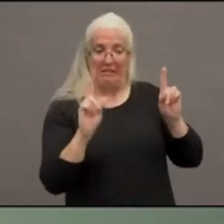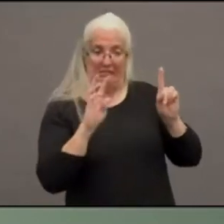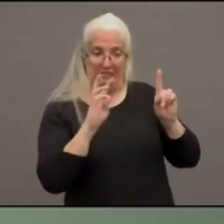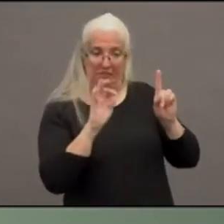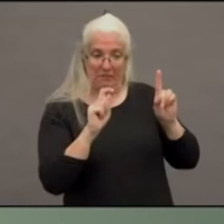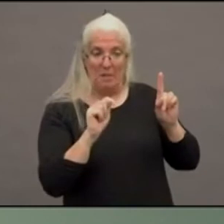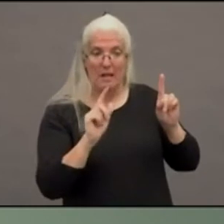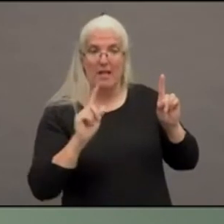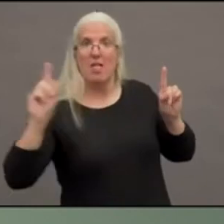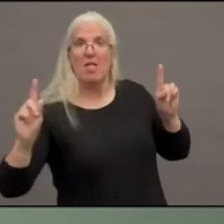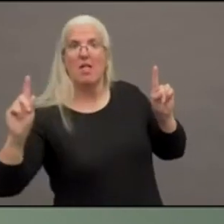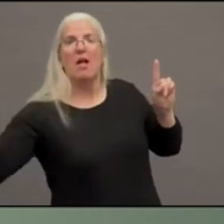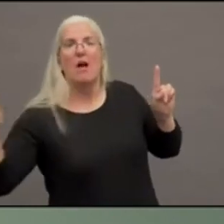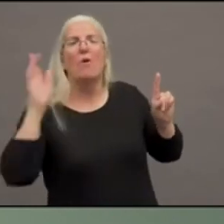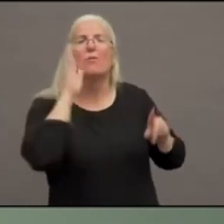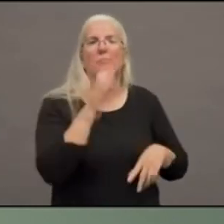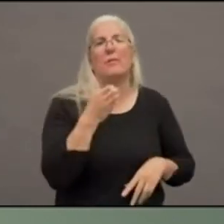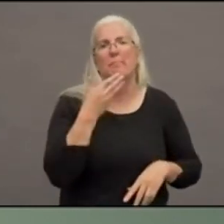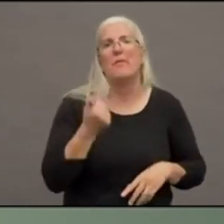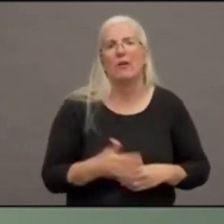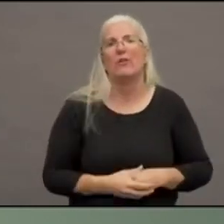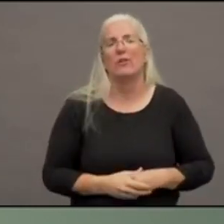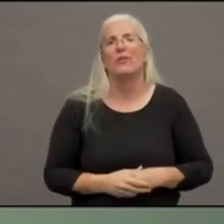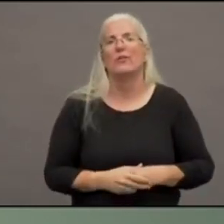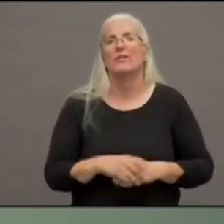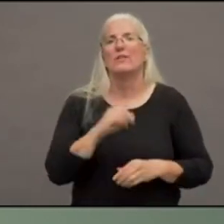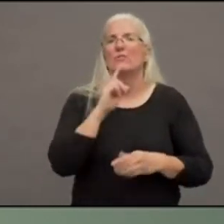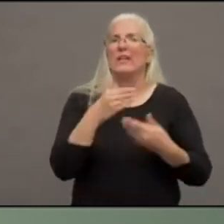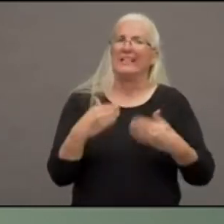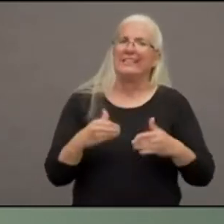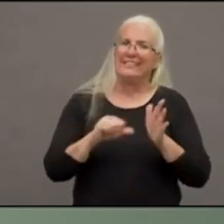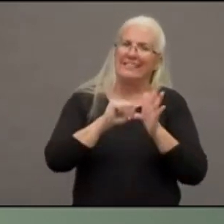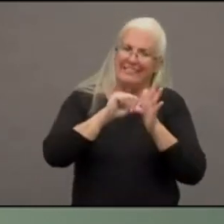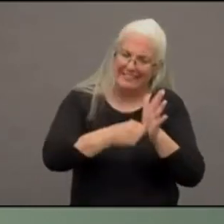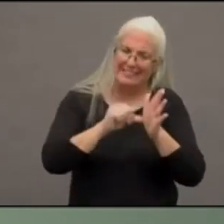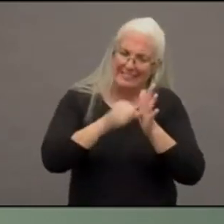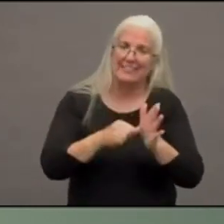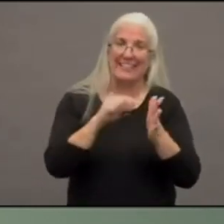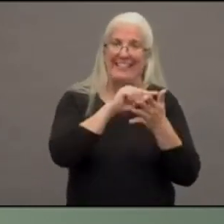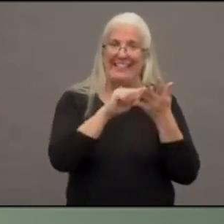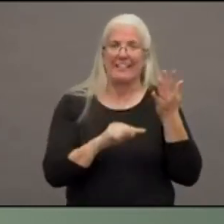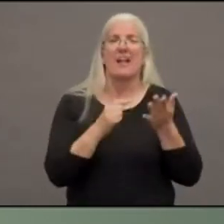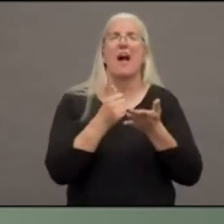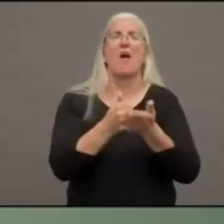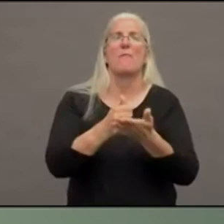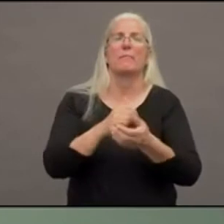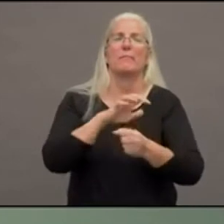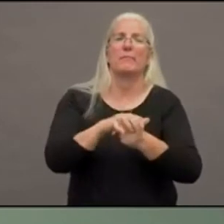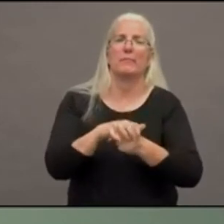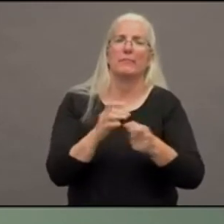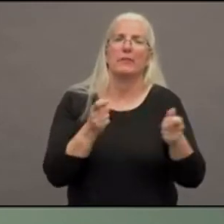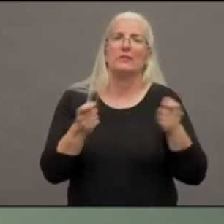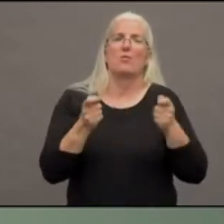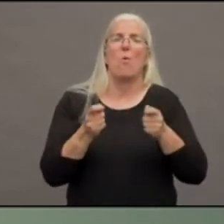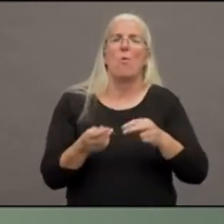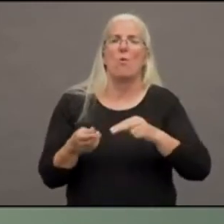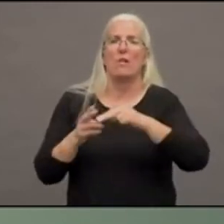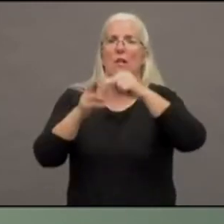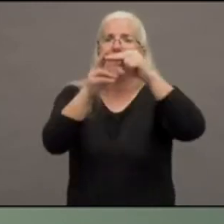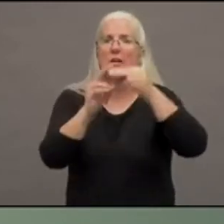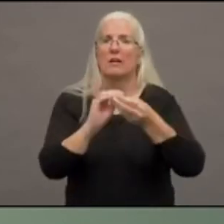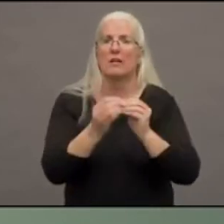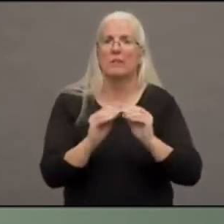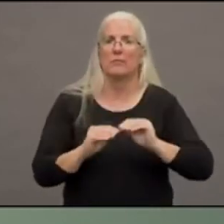the core essential principles, and folks will see those embodied in the directives